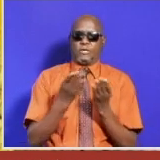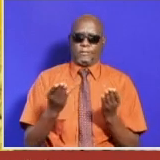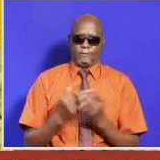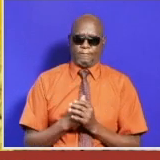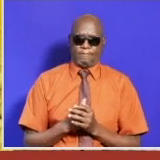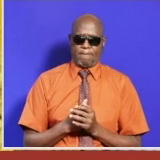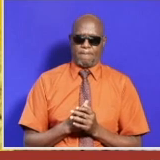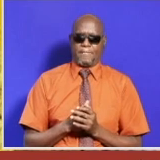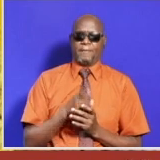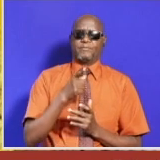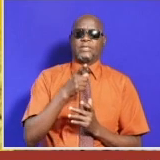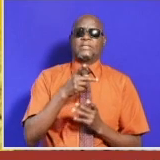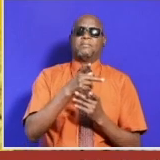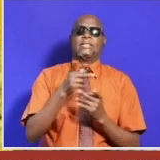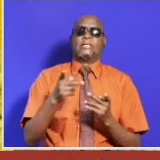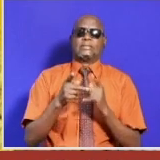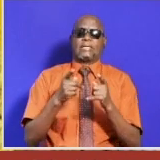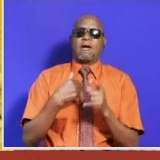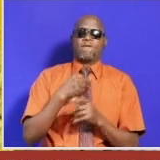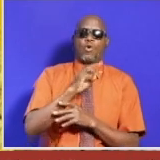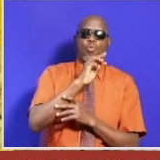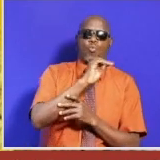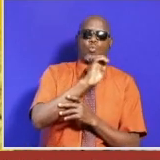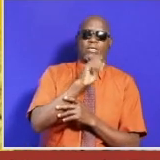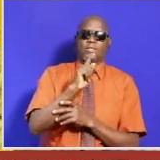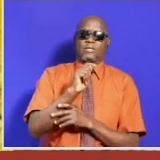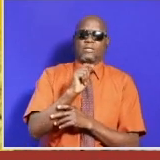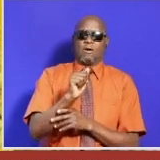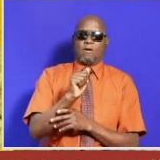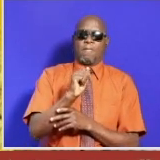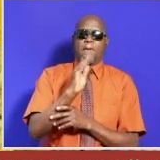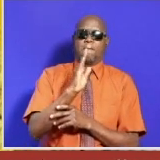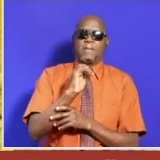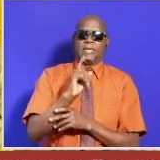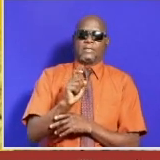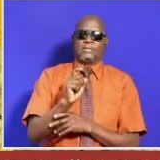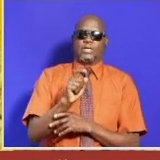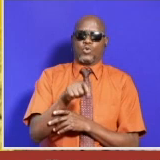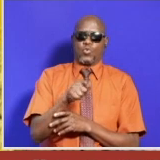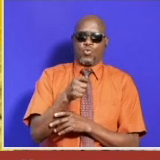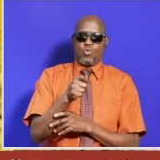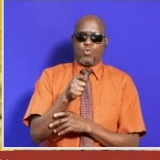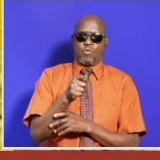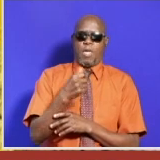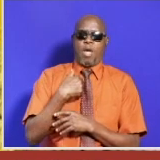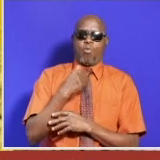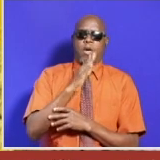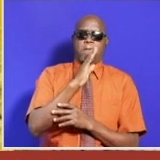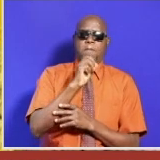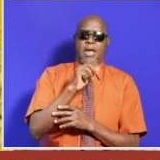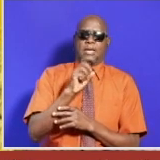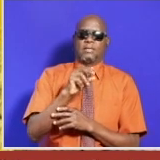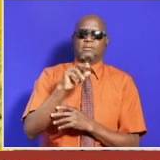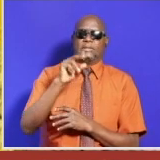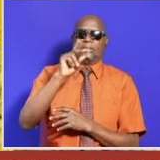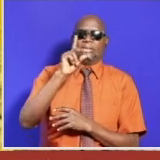This is a space where we as Weetabix has continuously kept at the core of our brand DNA. So in